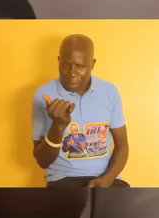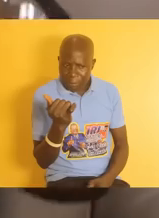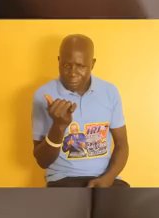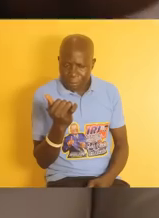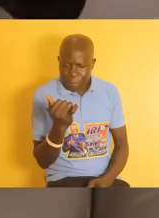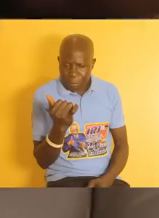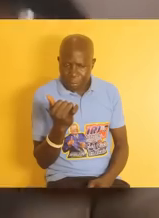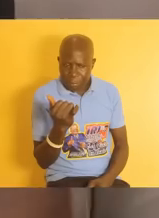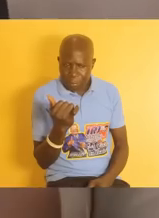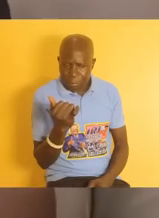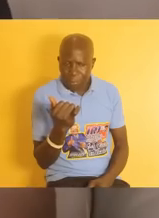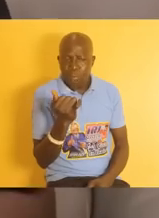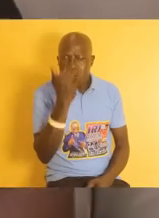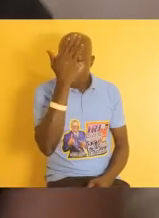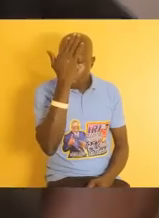ti goke.